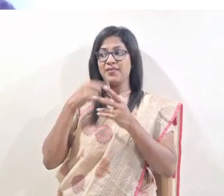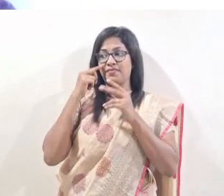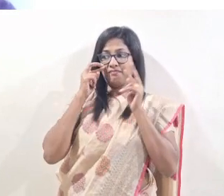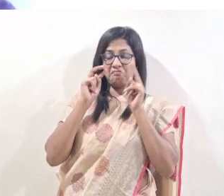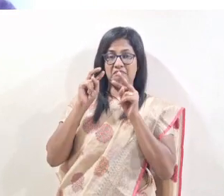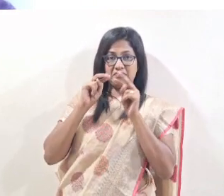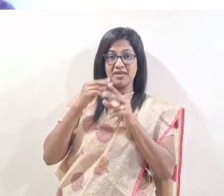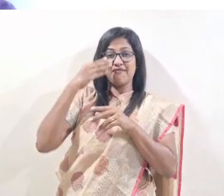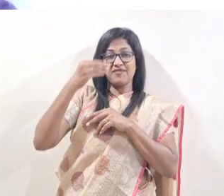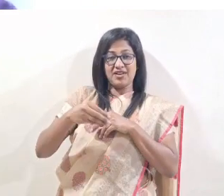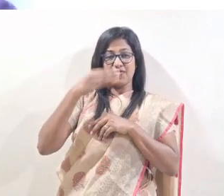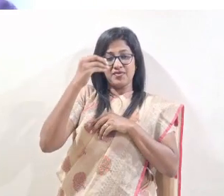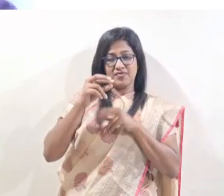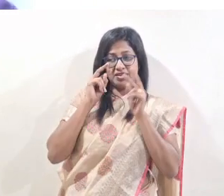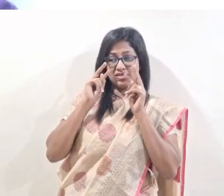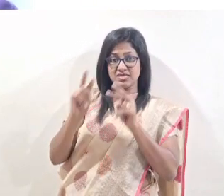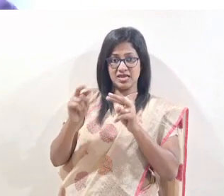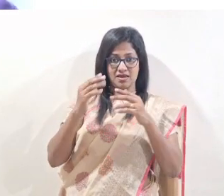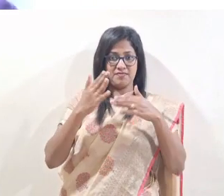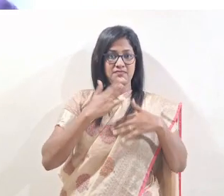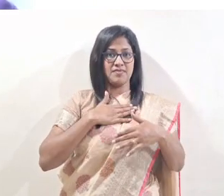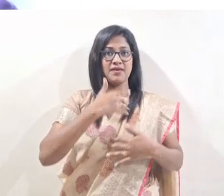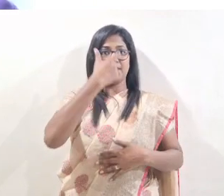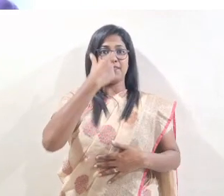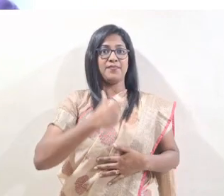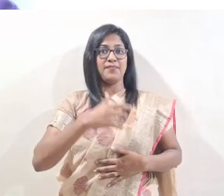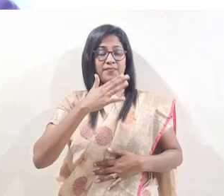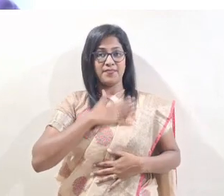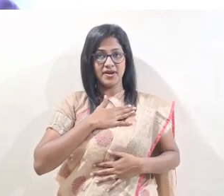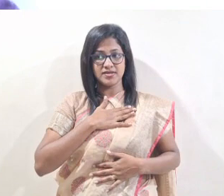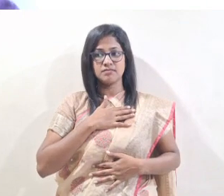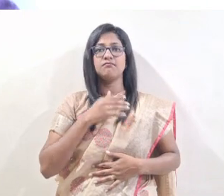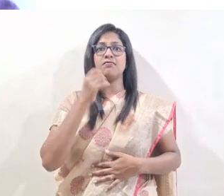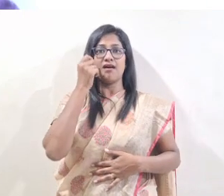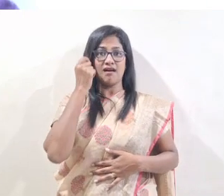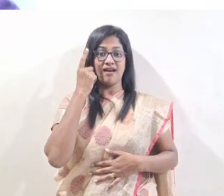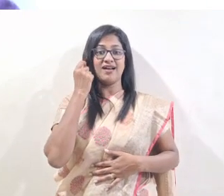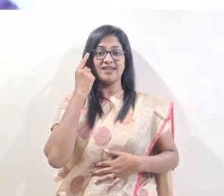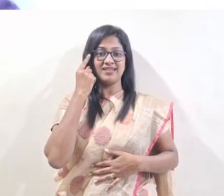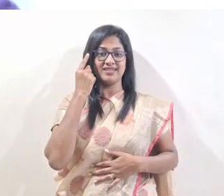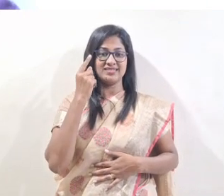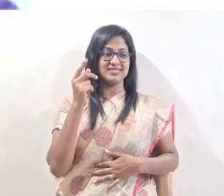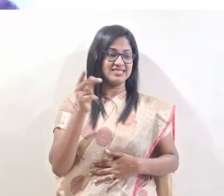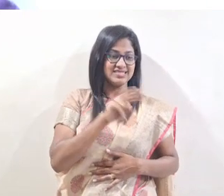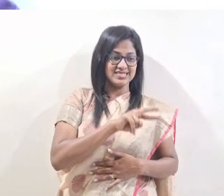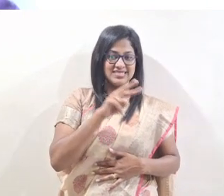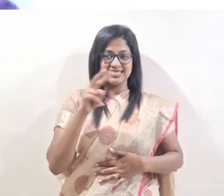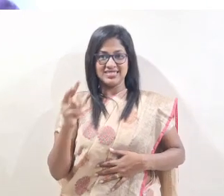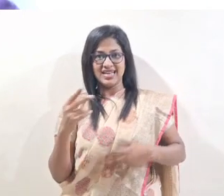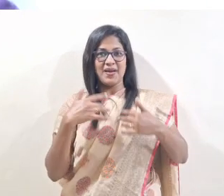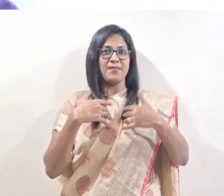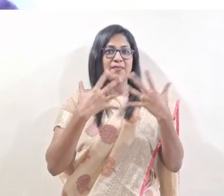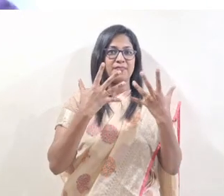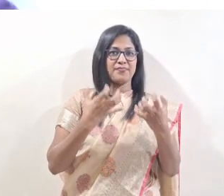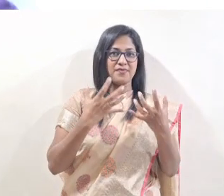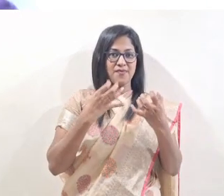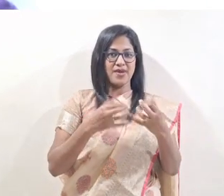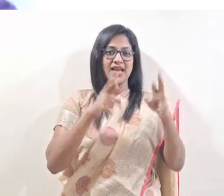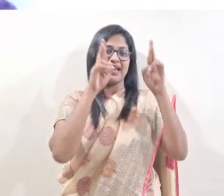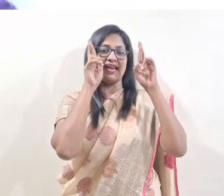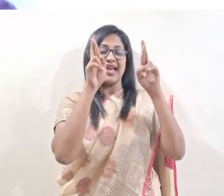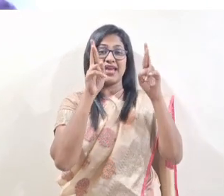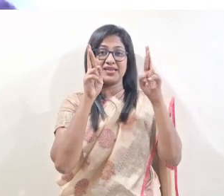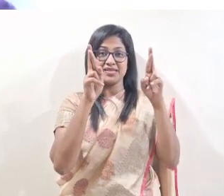most frequently is that I am the person who is able to understand the travails, the pains, and